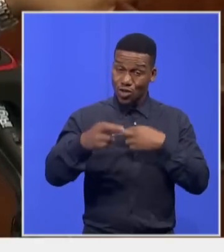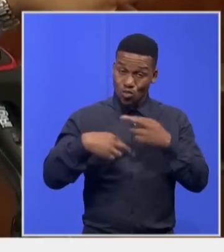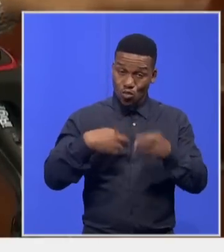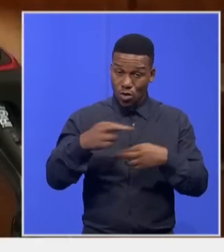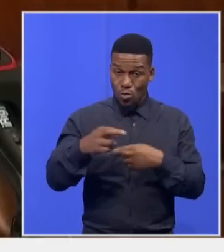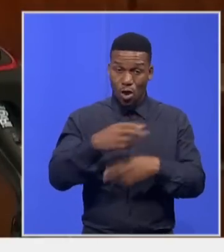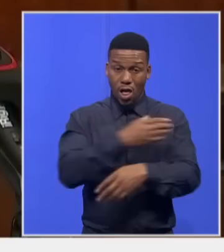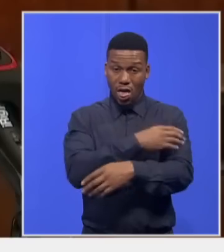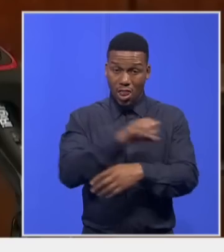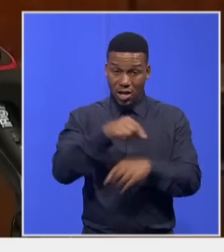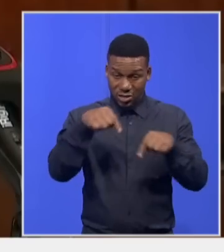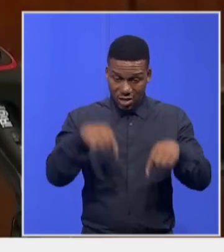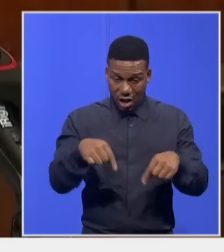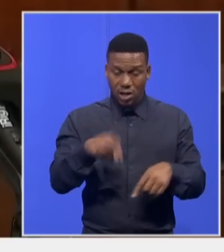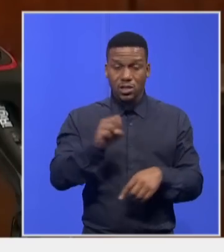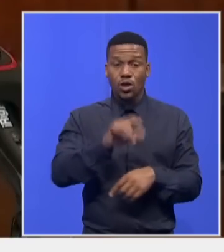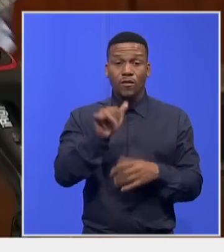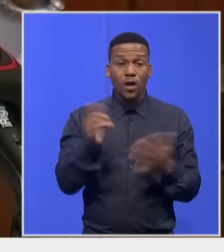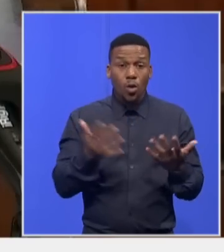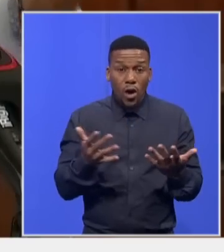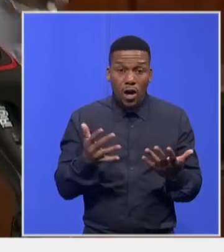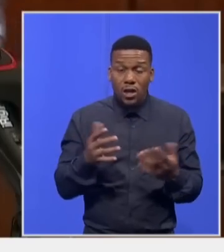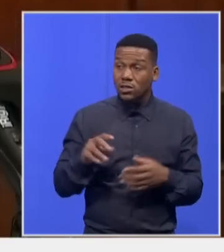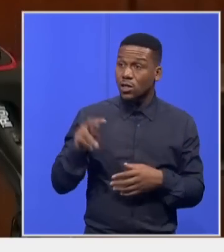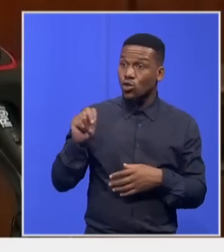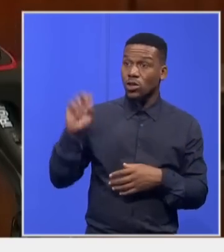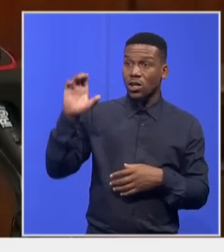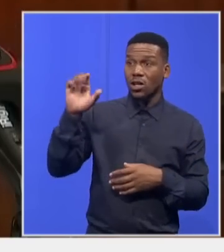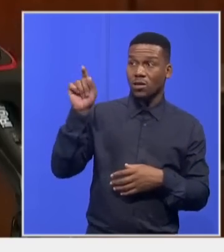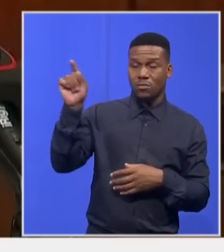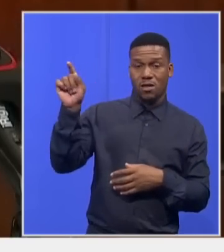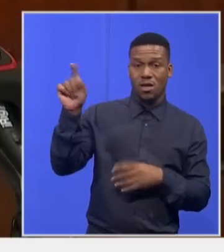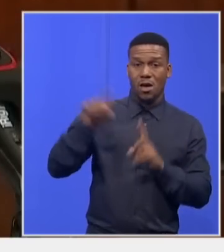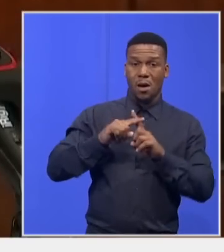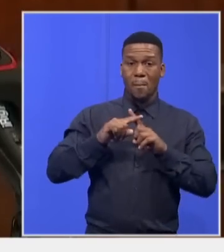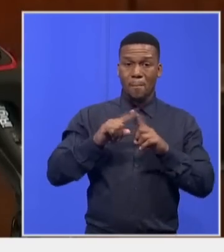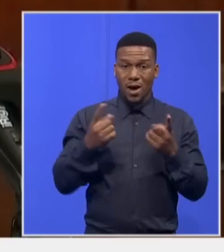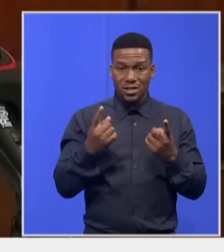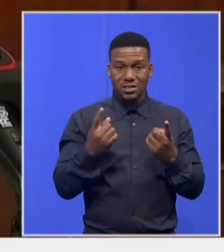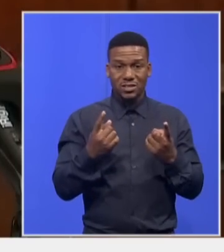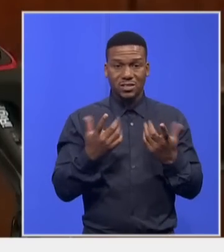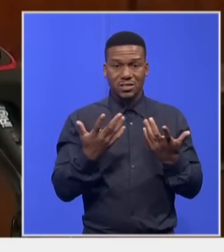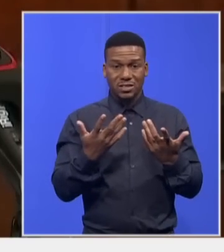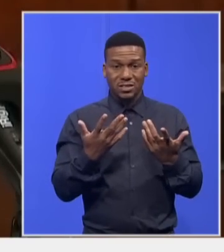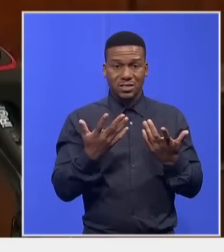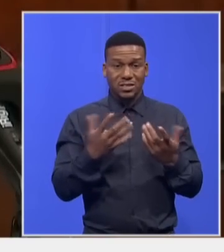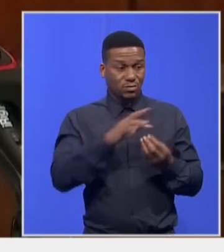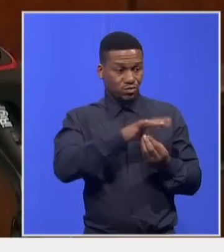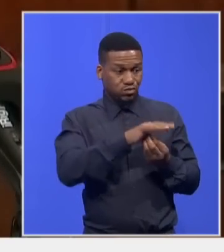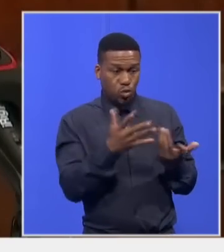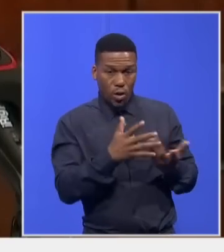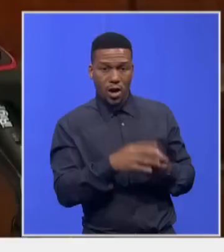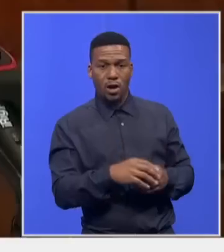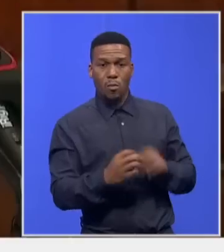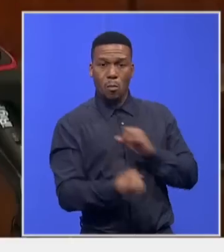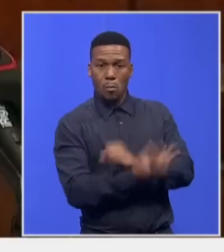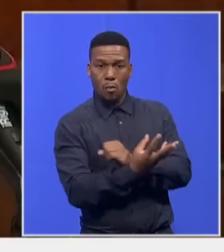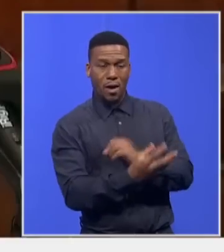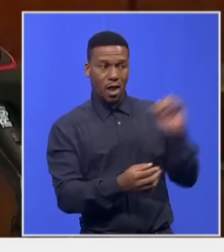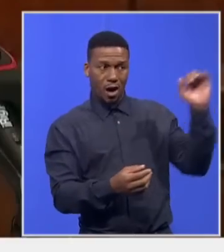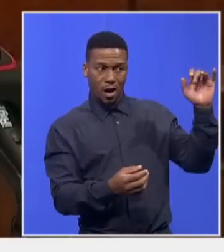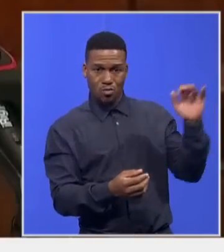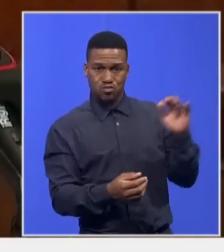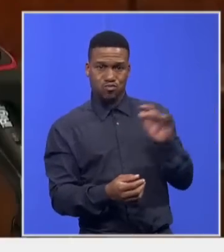Northern Cape, but the grid capacity is in Mpumalanga, coming to the center and to the south for obvious reasons, because mines